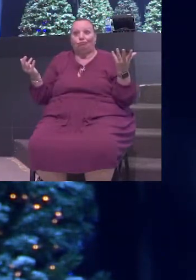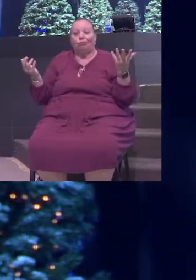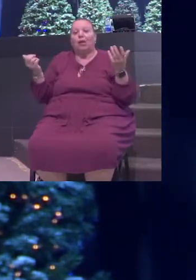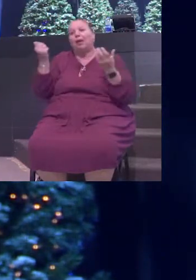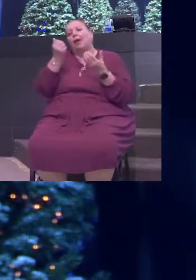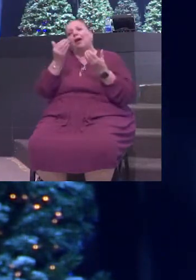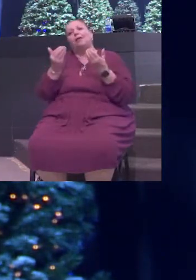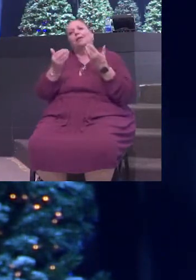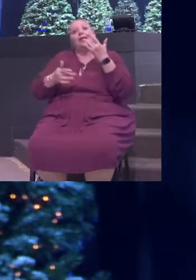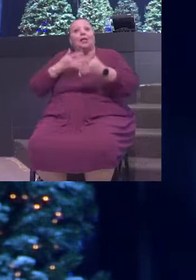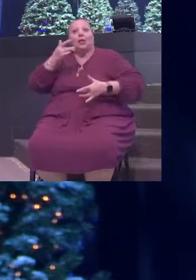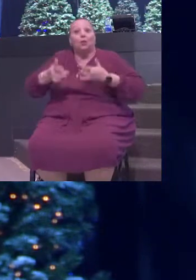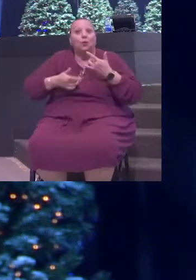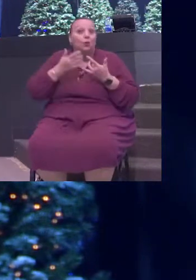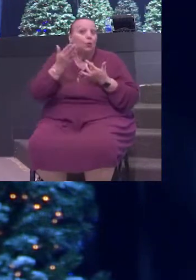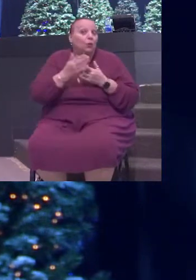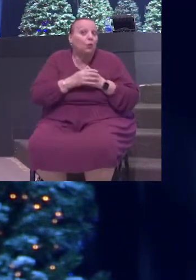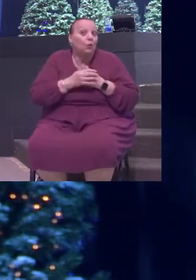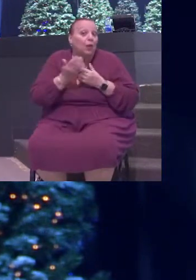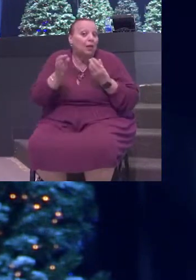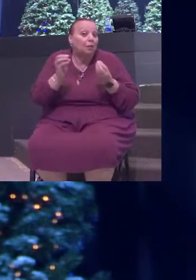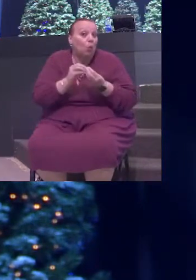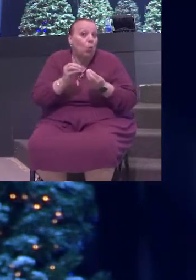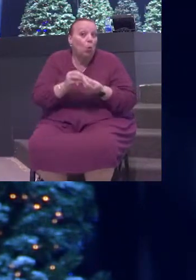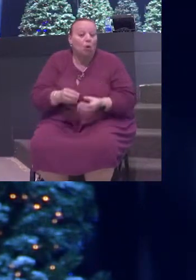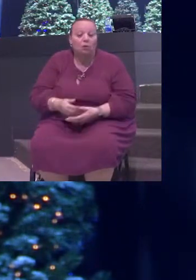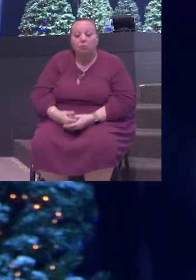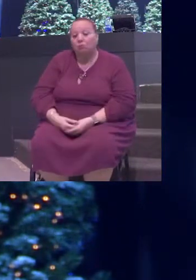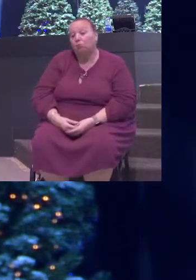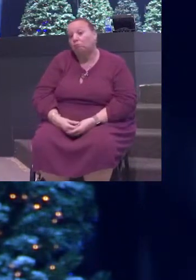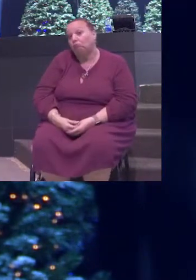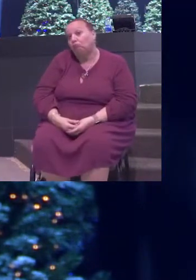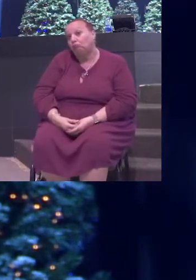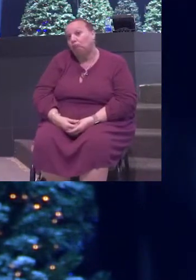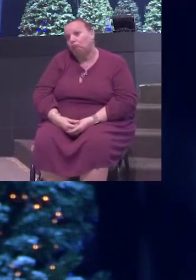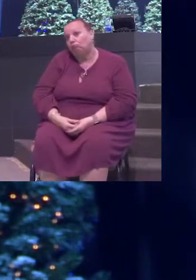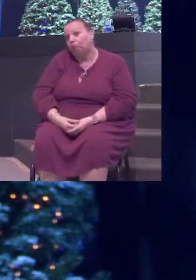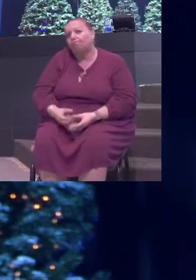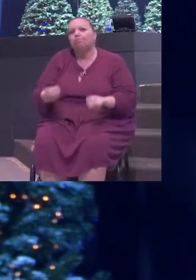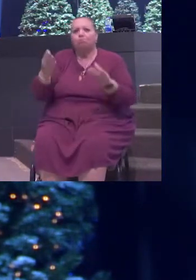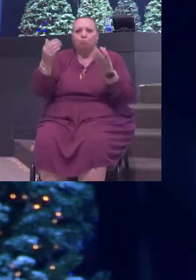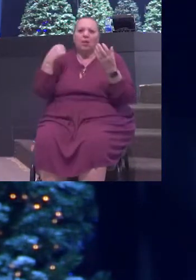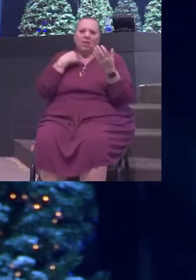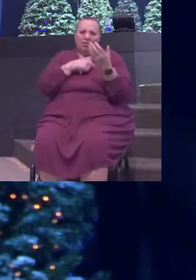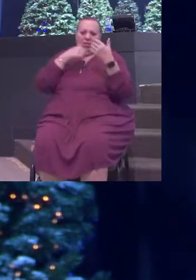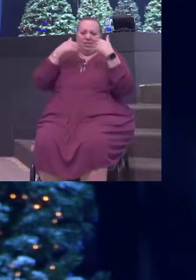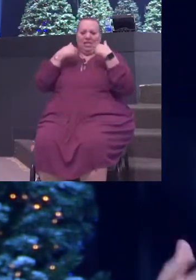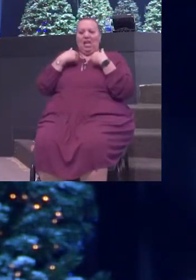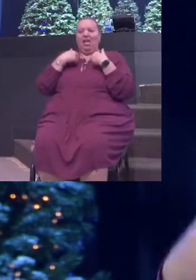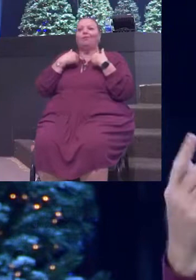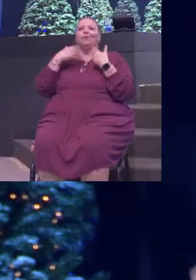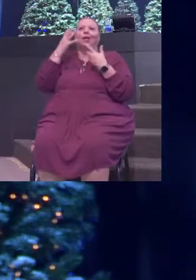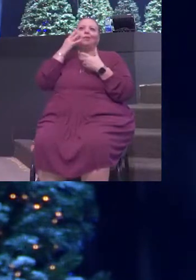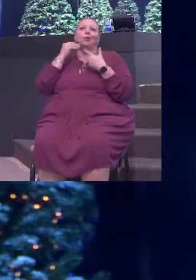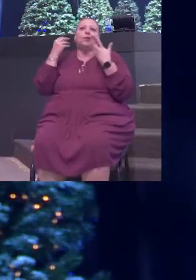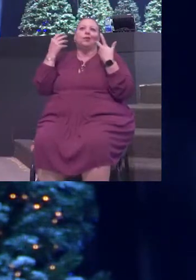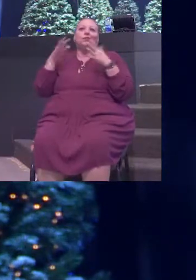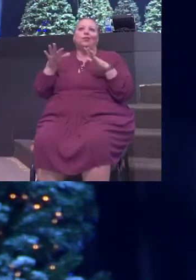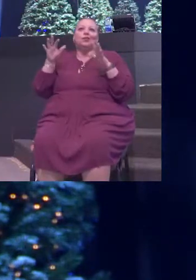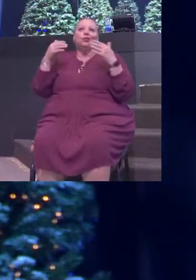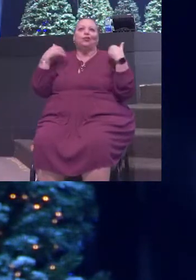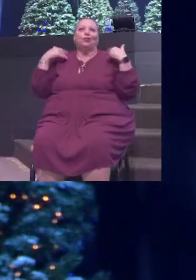does anything thrill you anymore? Many of us have a kind of been there, done that, got the